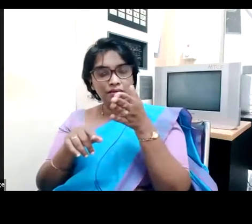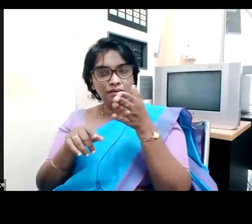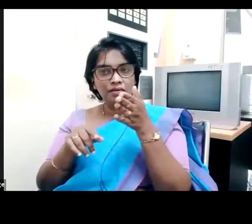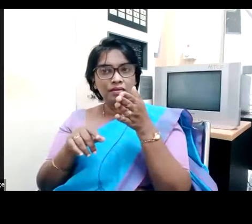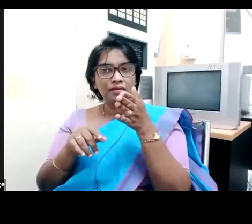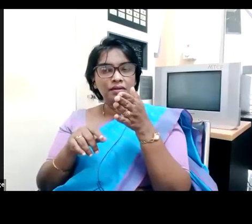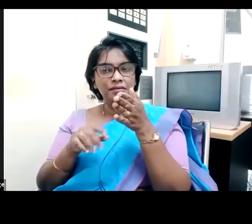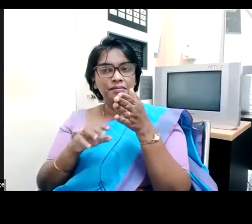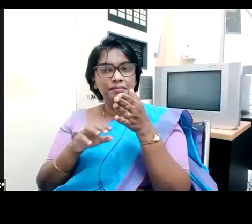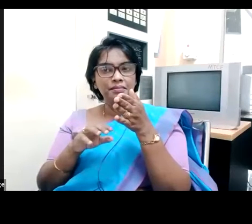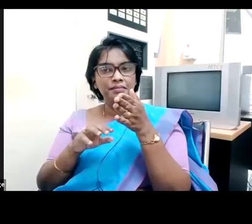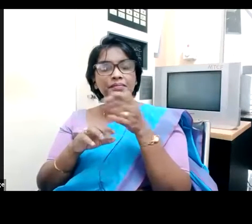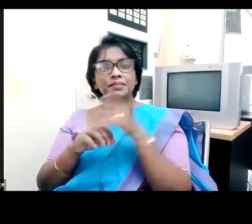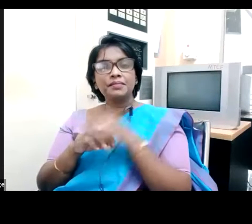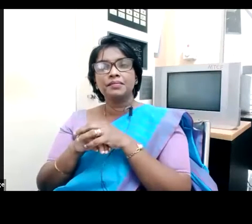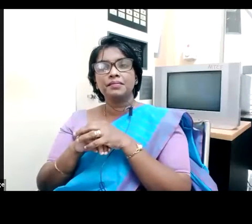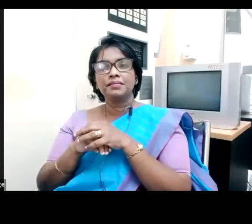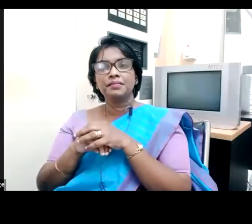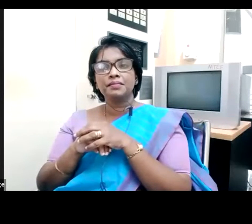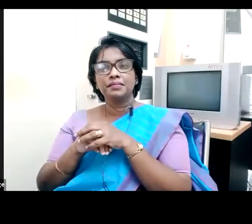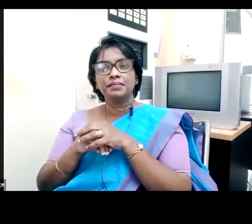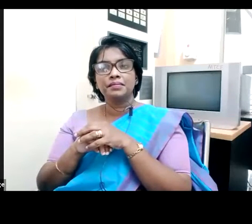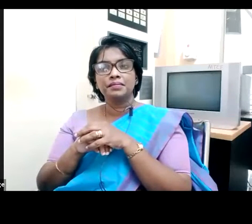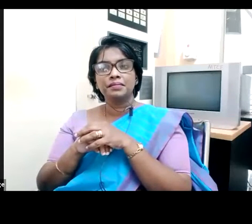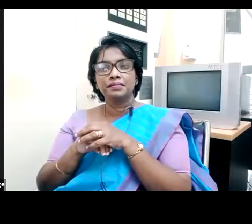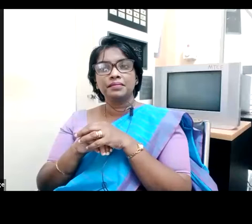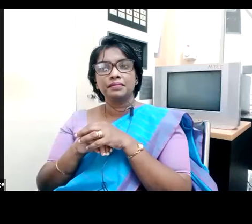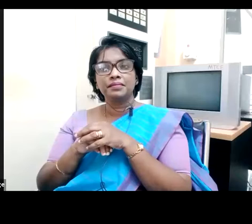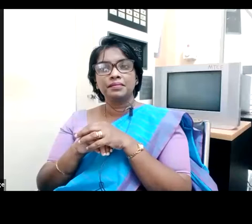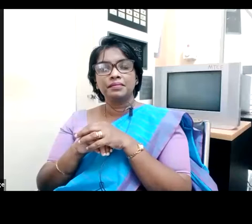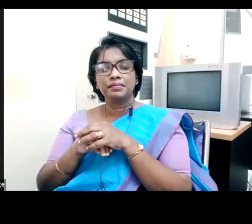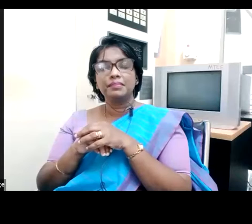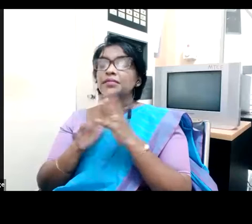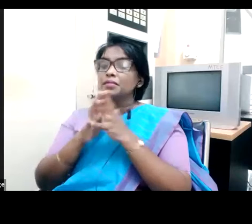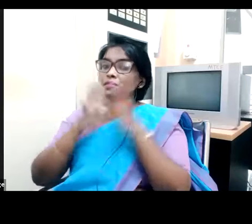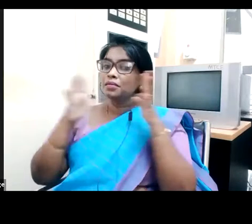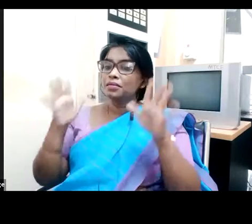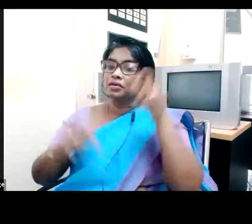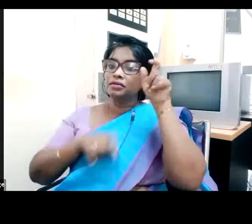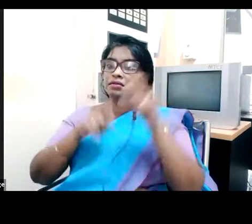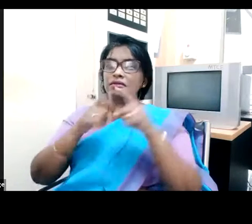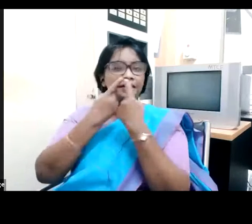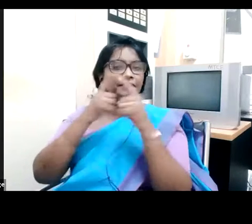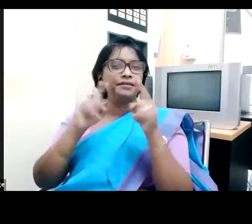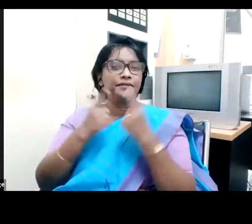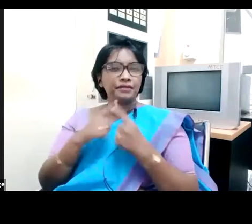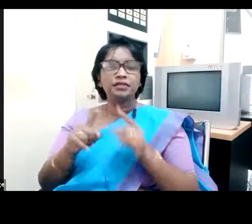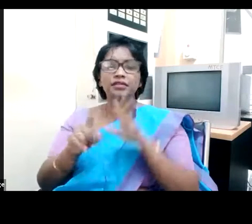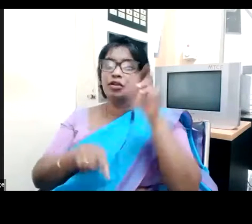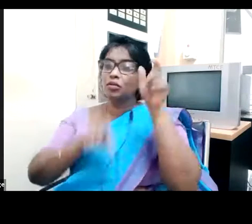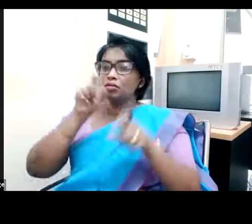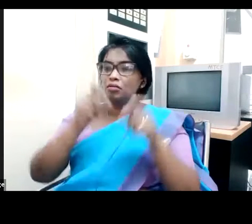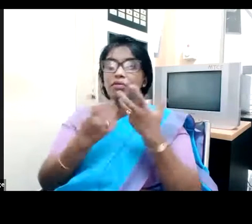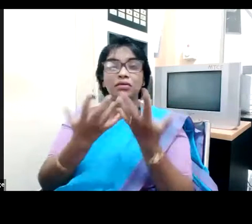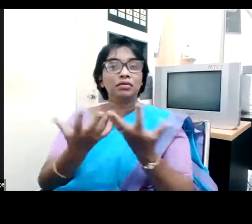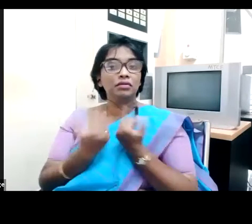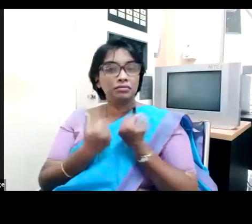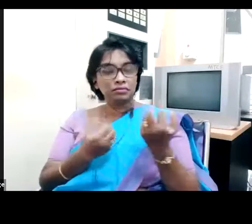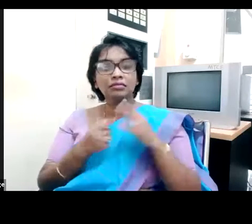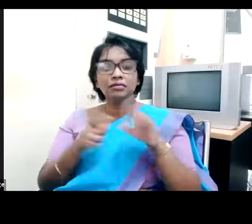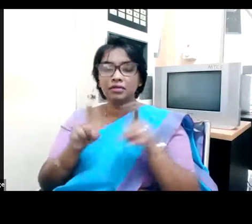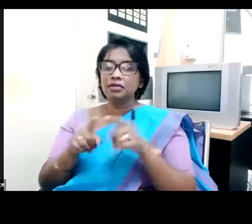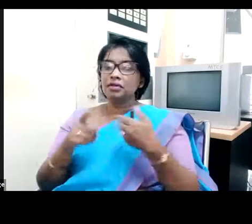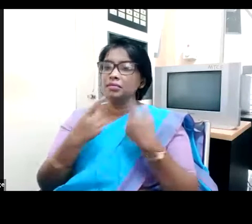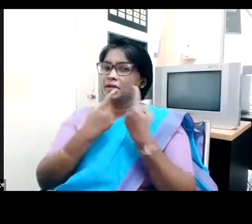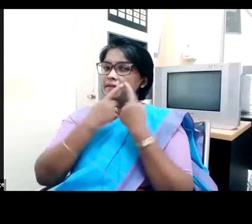a significant amount of diverse talent. Of course, when I talk about diversity, it is not